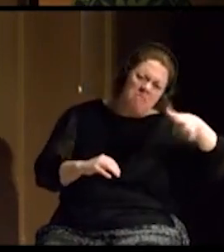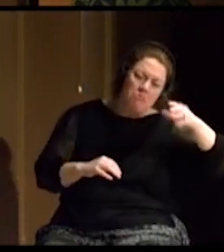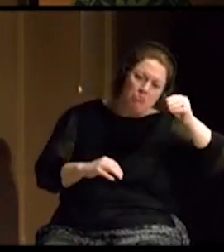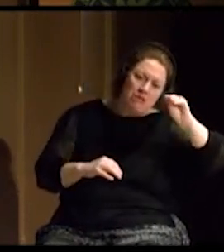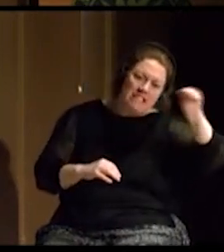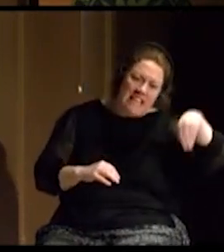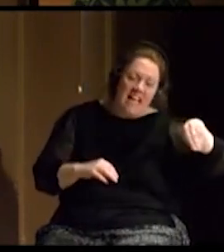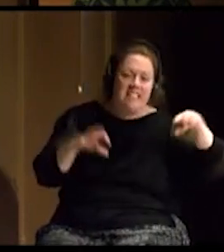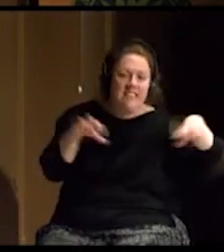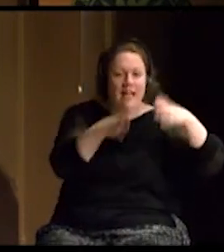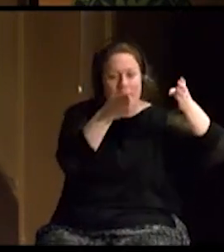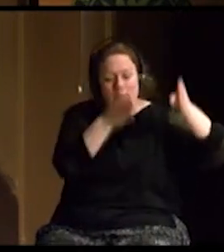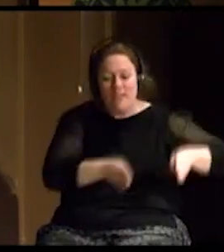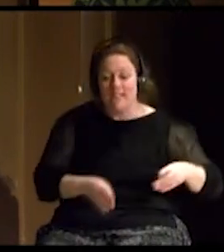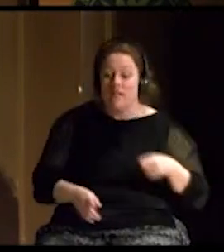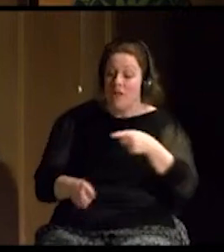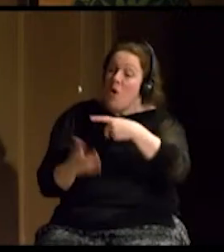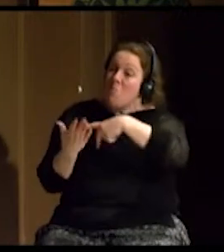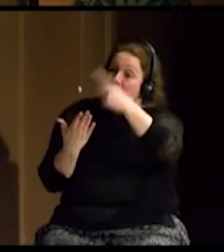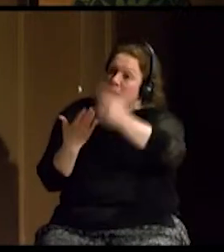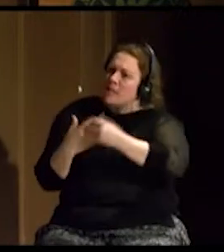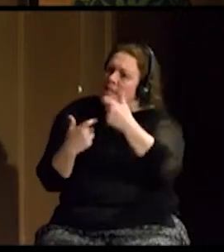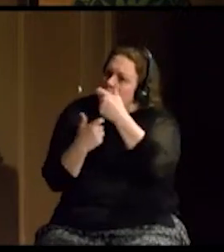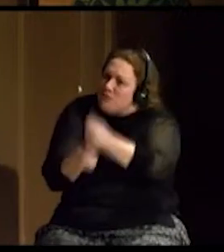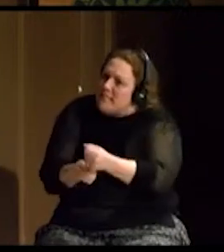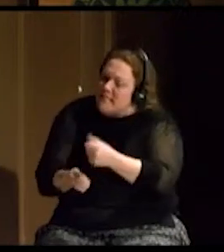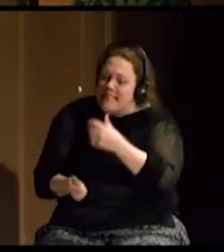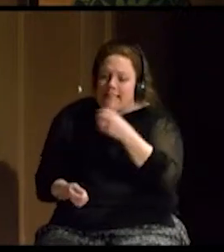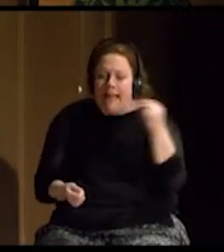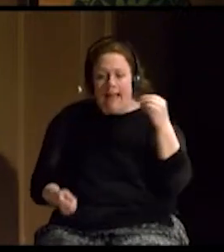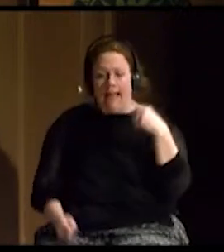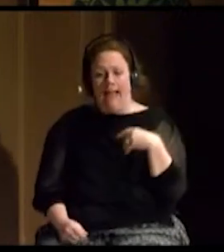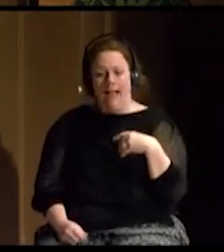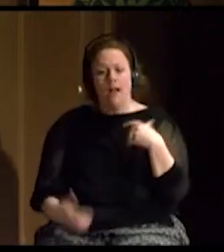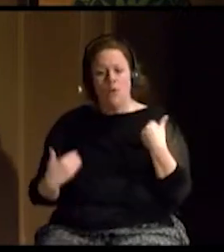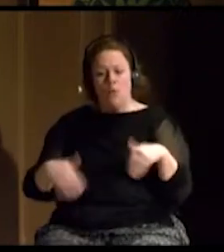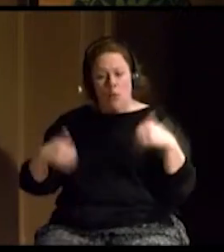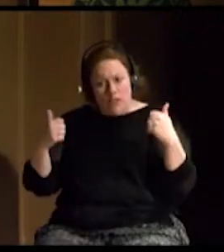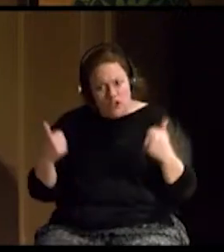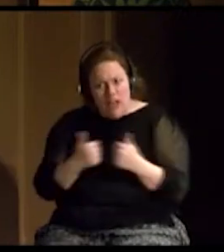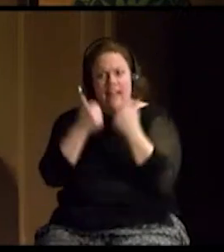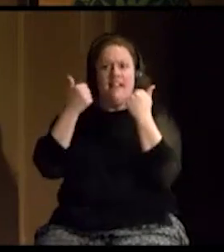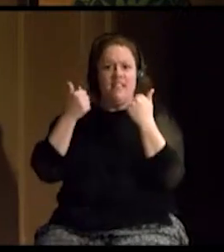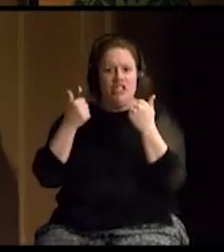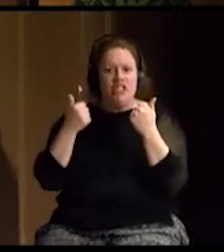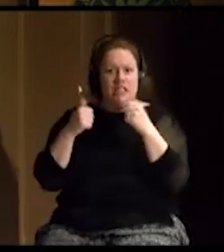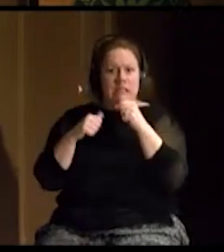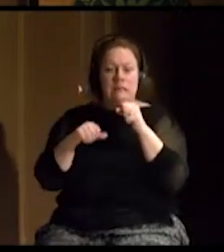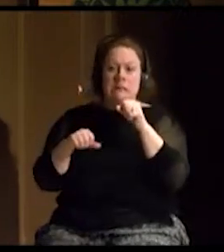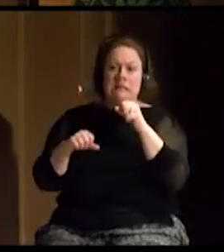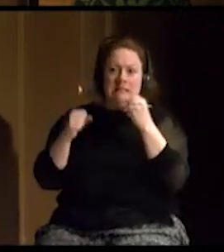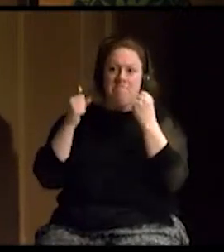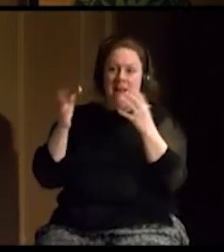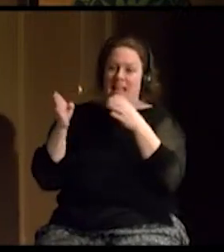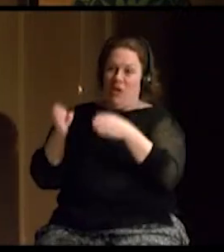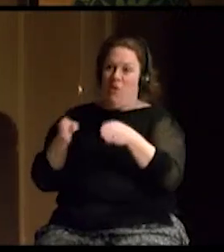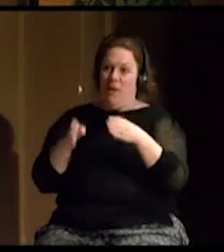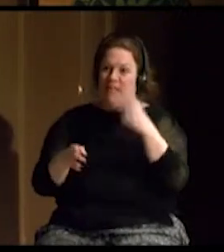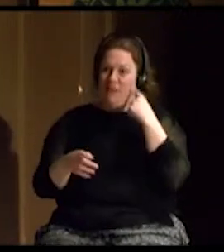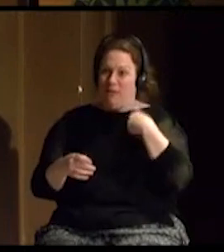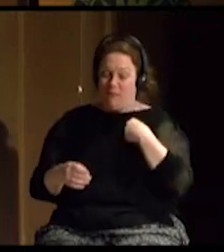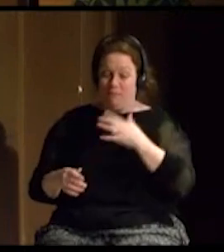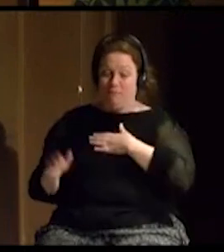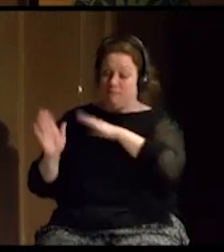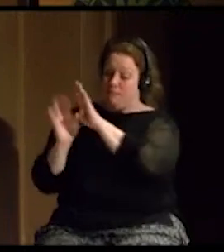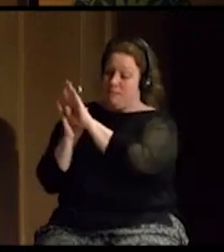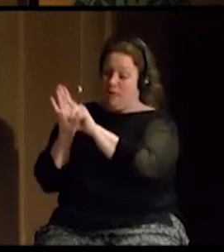project was quite interesting and challenging in ways to me as someone whose